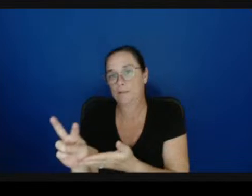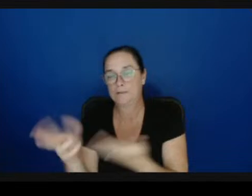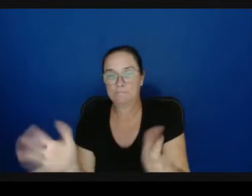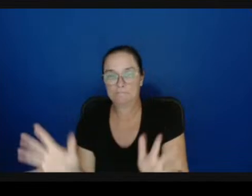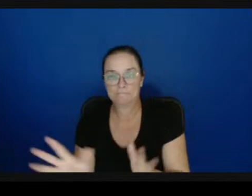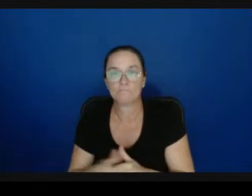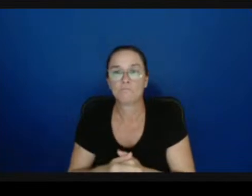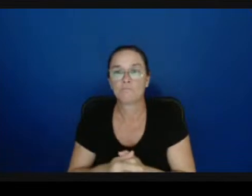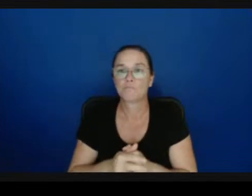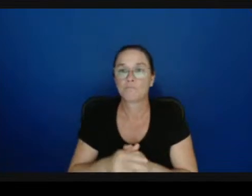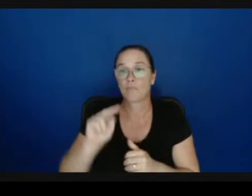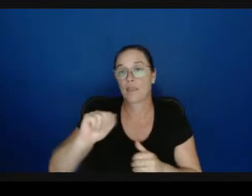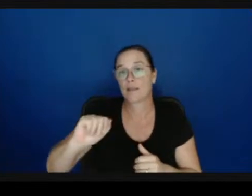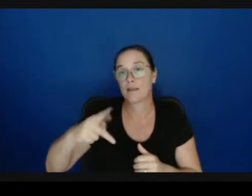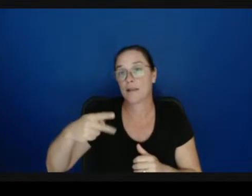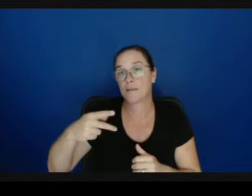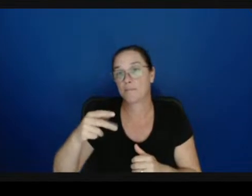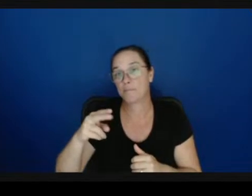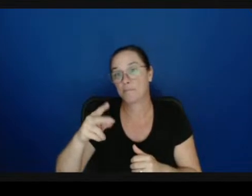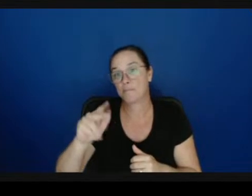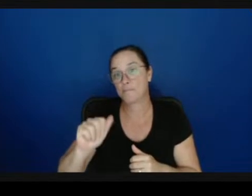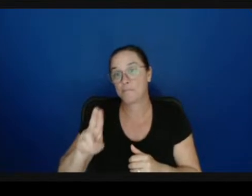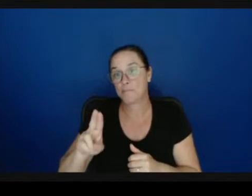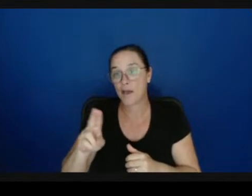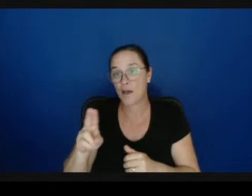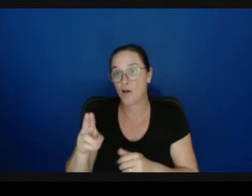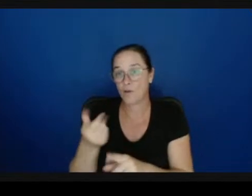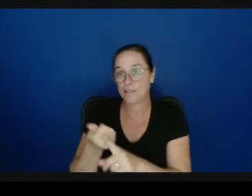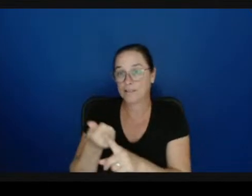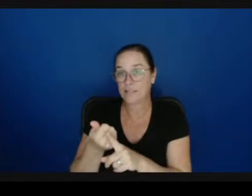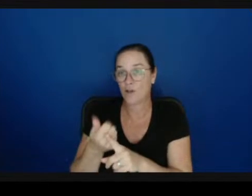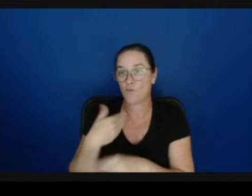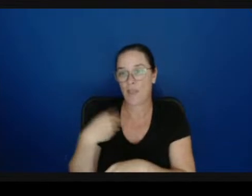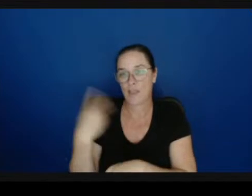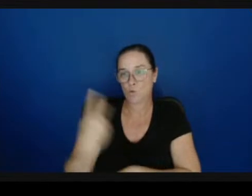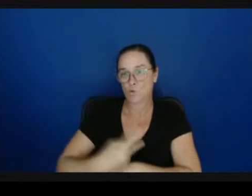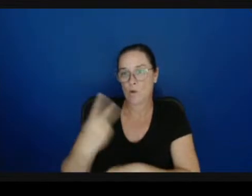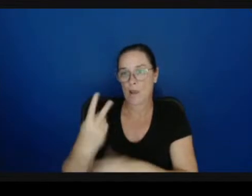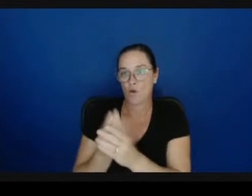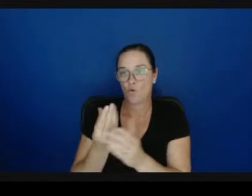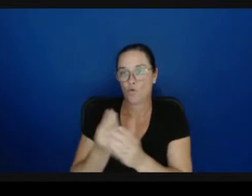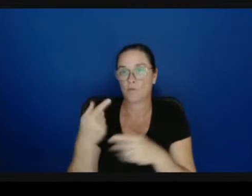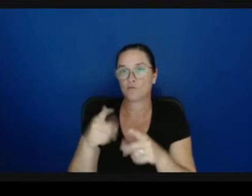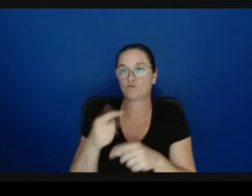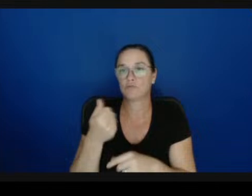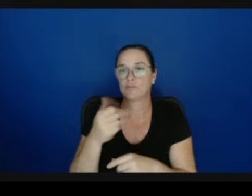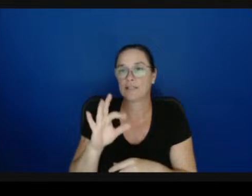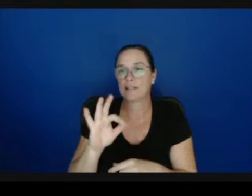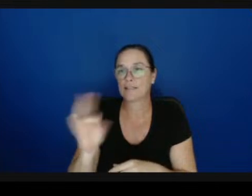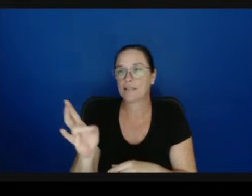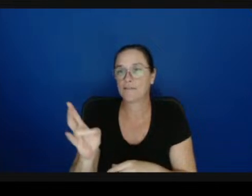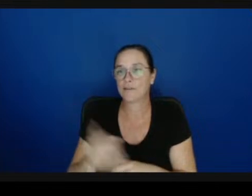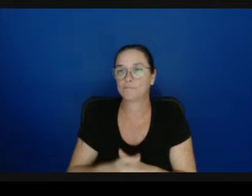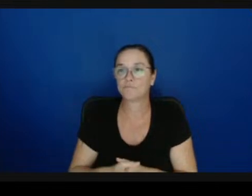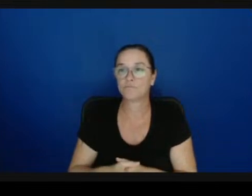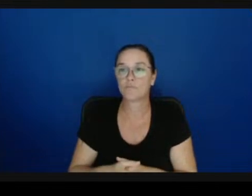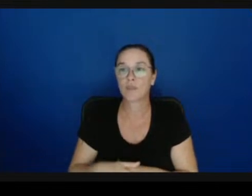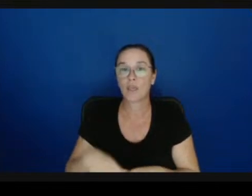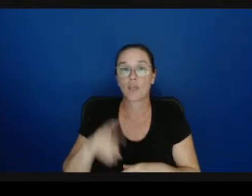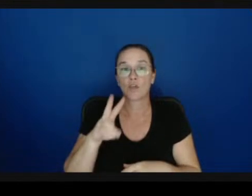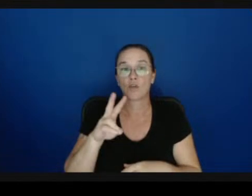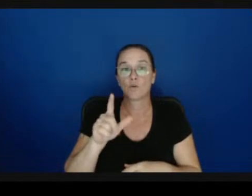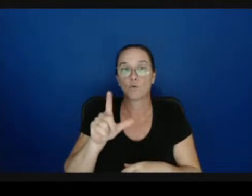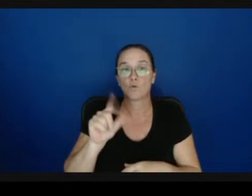In Nāpau itself, most recently, in 1997, there was a 2-day eruption, so we're past that already now. Kamoamoa in 2011 lasted 5